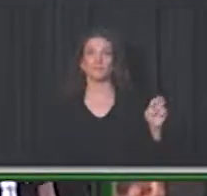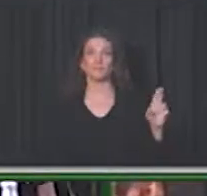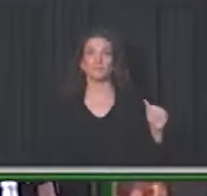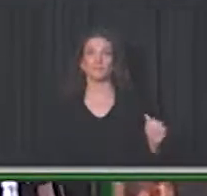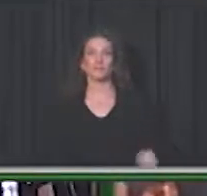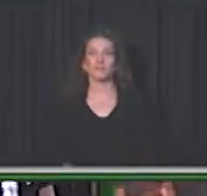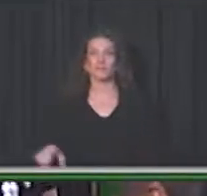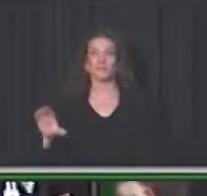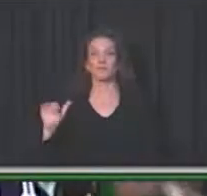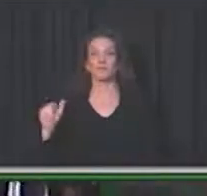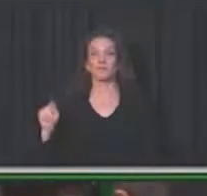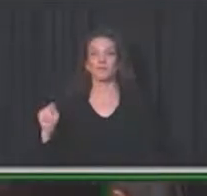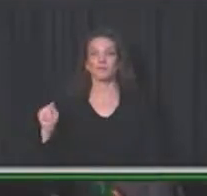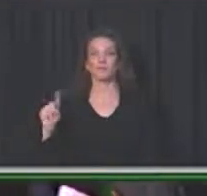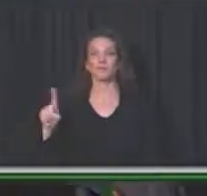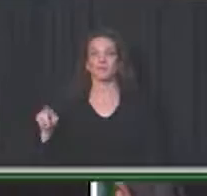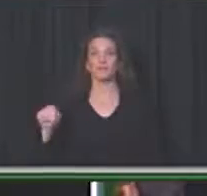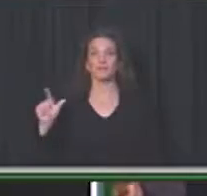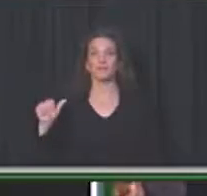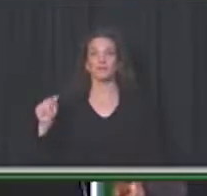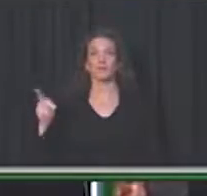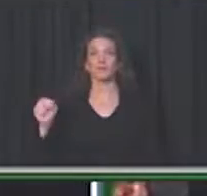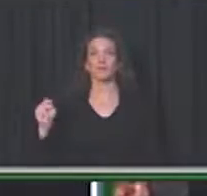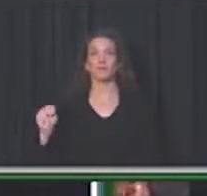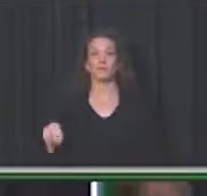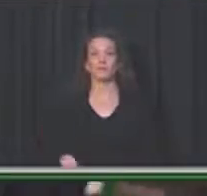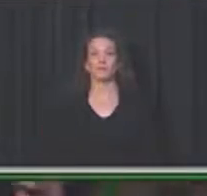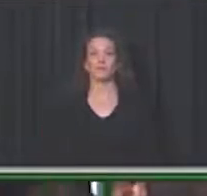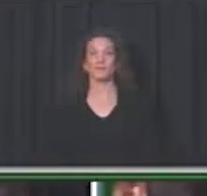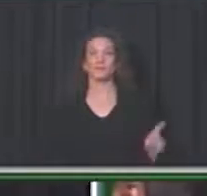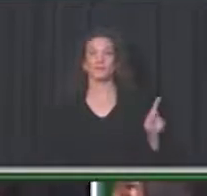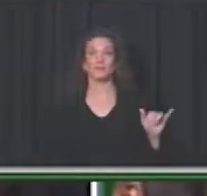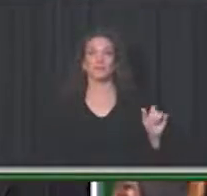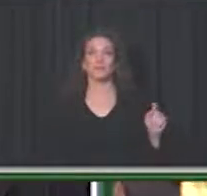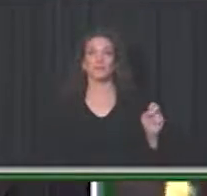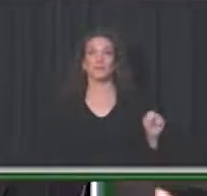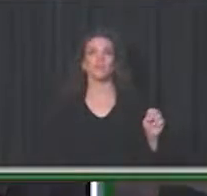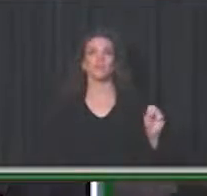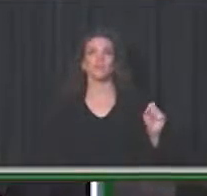Kat Zolnikoff. Caitlin Spencer.